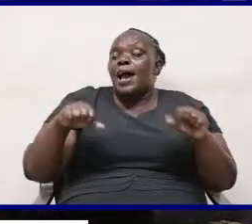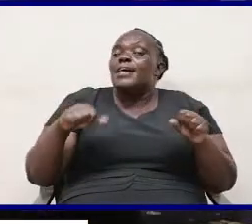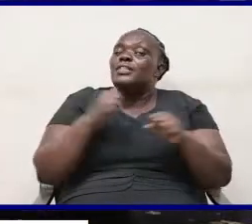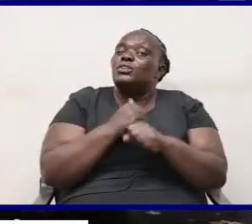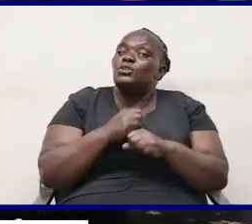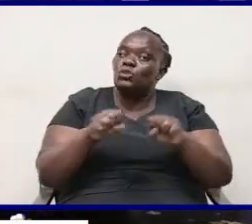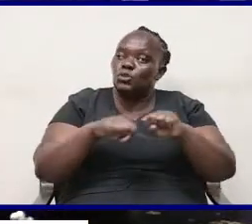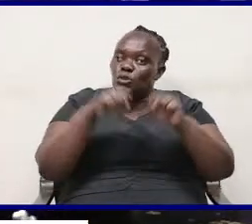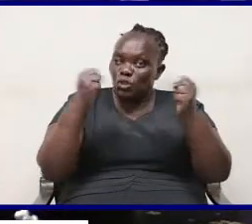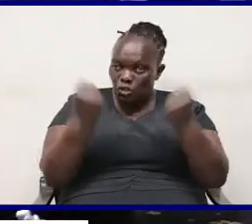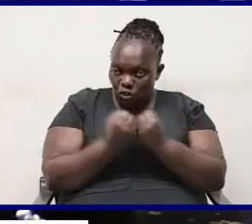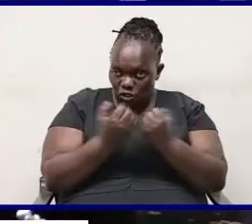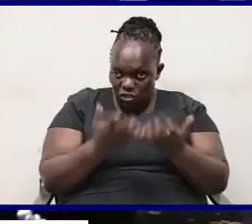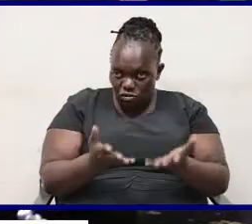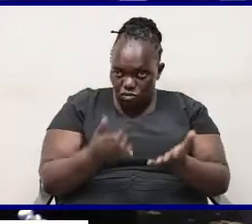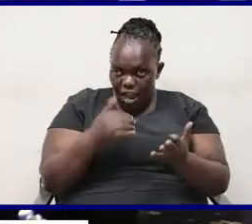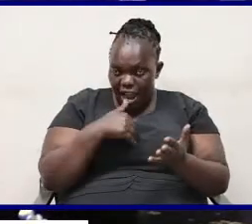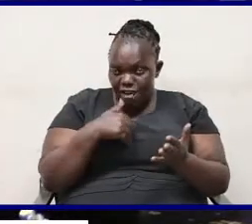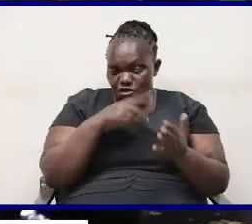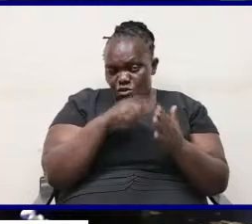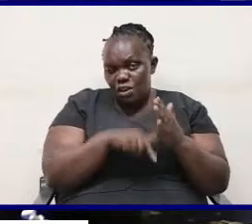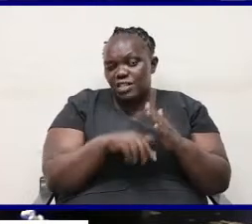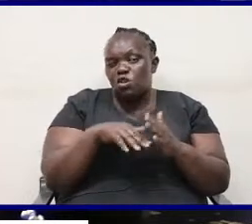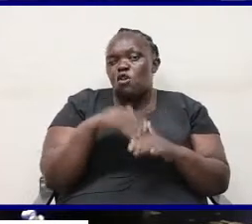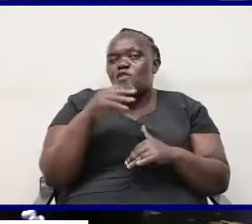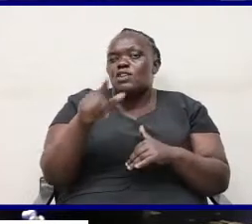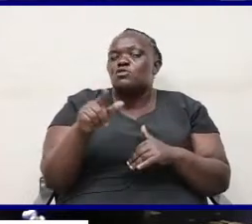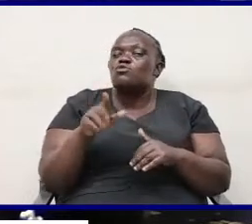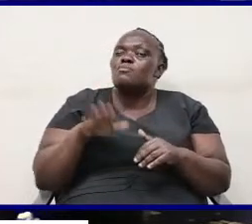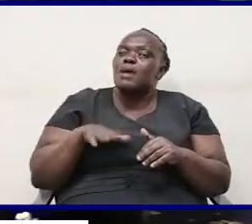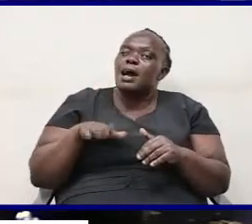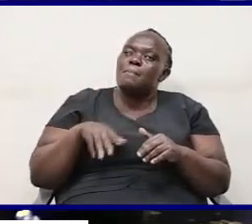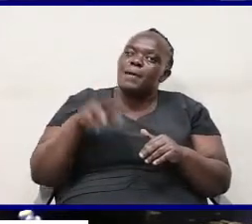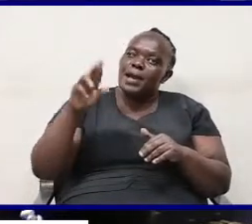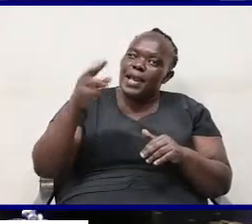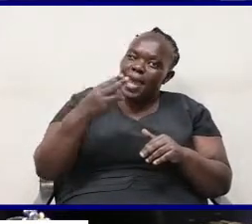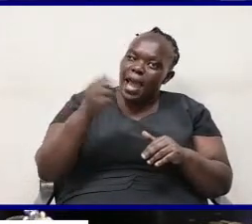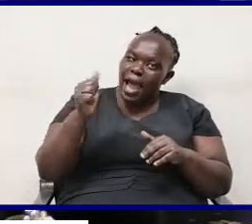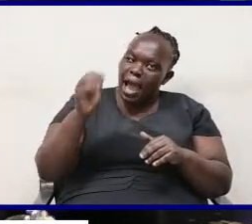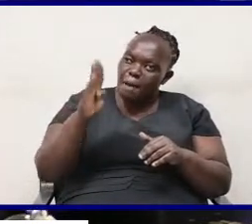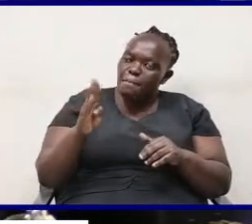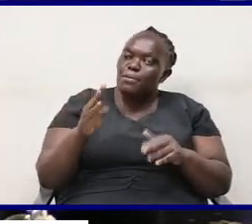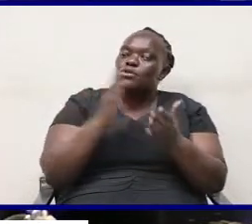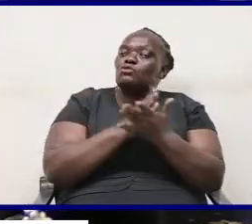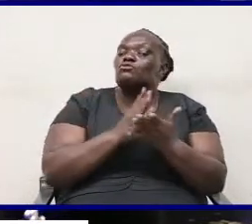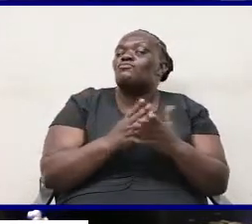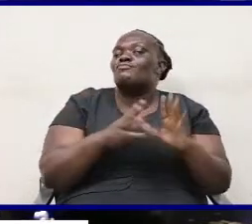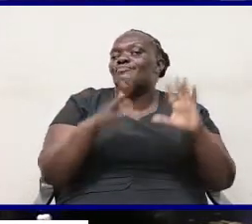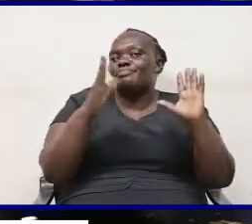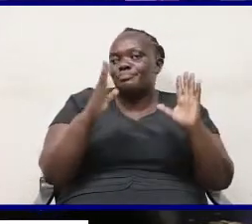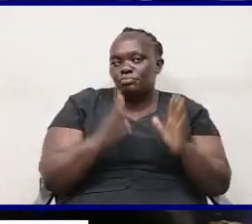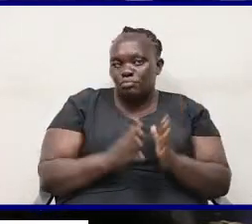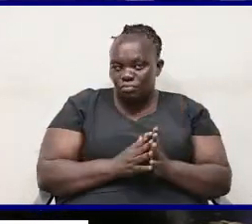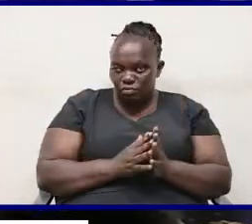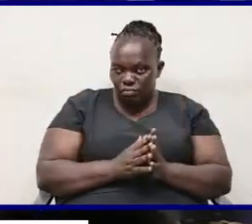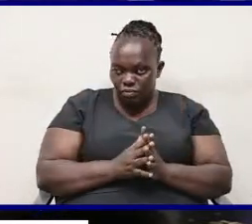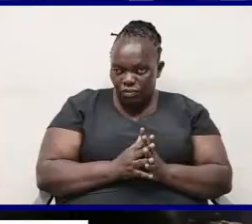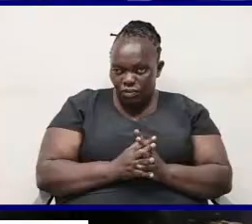our socials. We hear what we have. And over to you, Madam Rehab. Tupigie Rehab makofi.